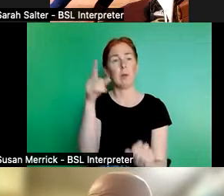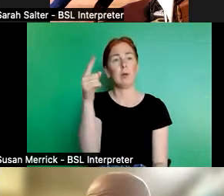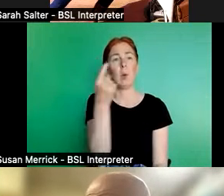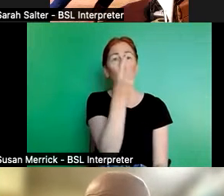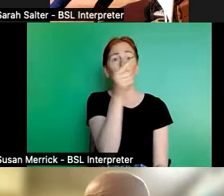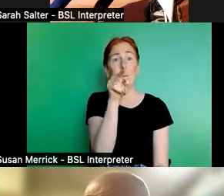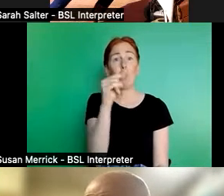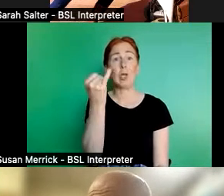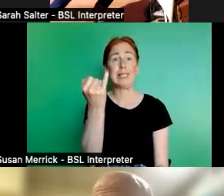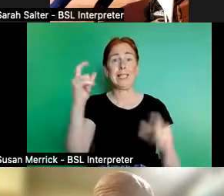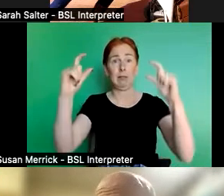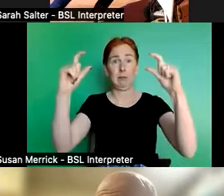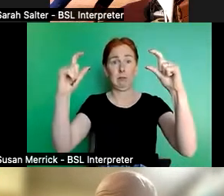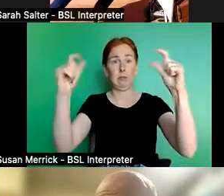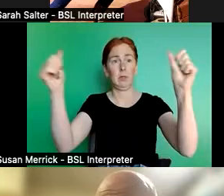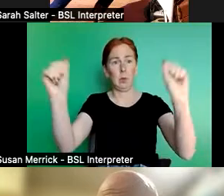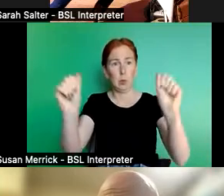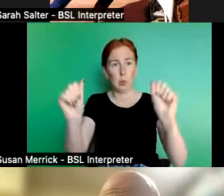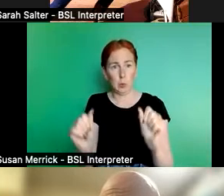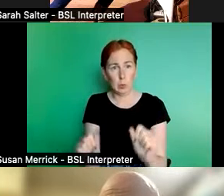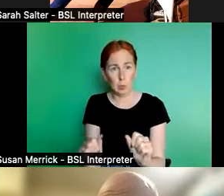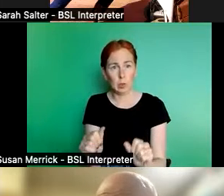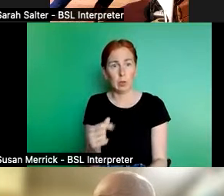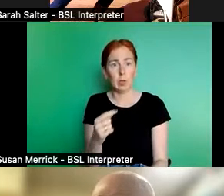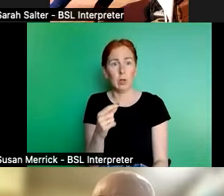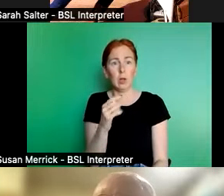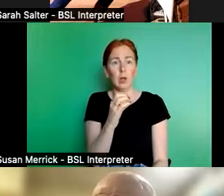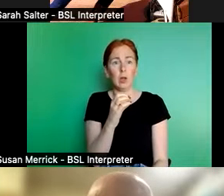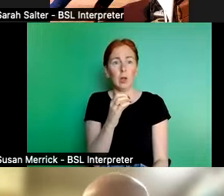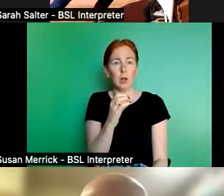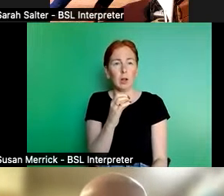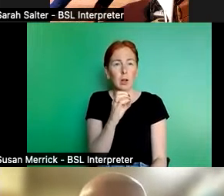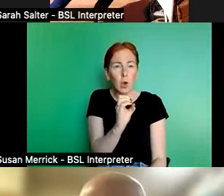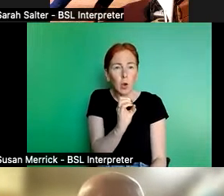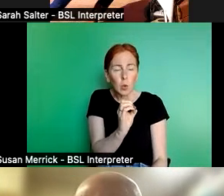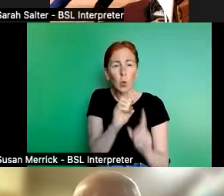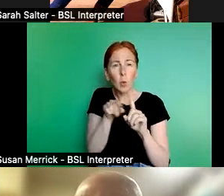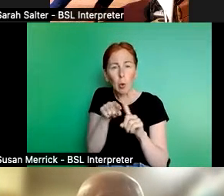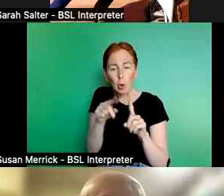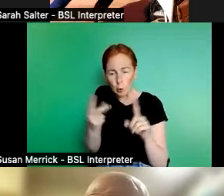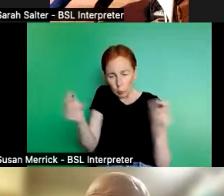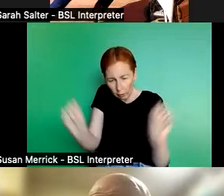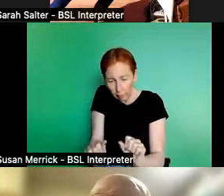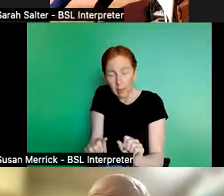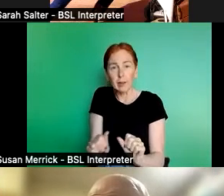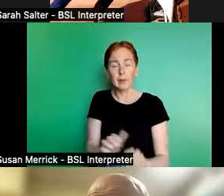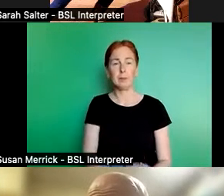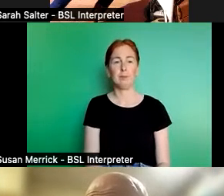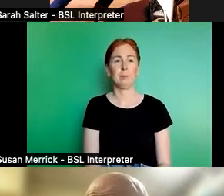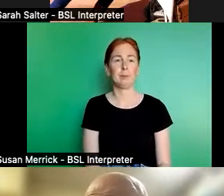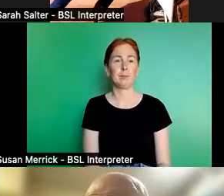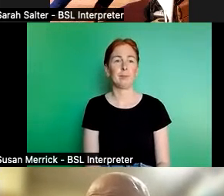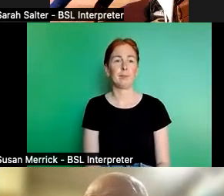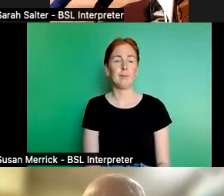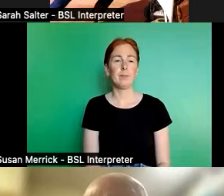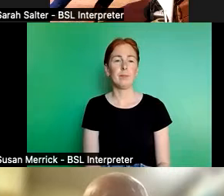is equivalent to 660 or 2200. And in fact, even more complicated, and even I struggle with this, is in